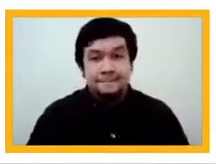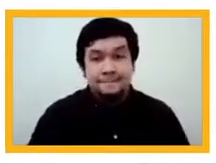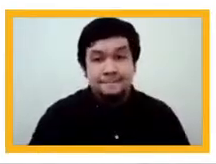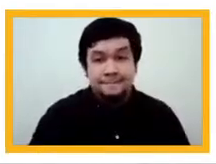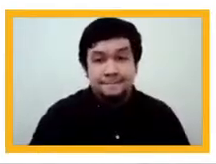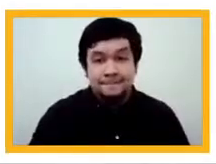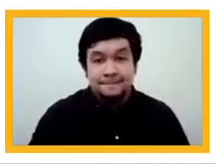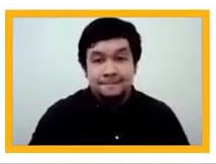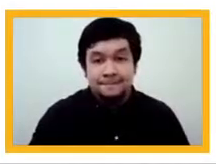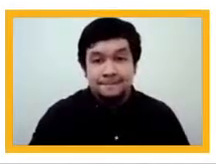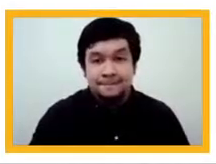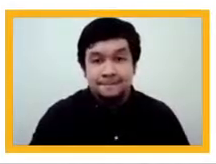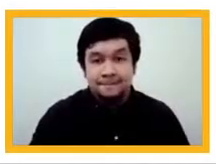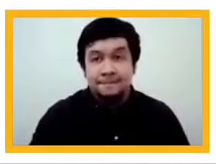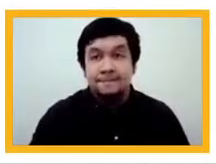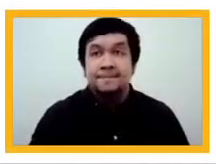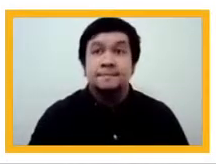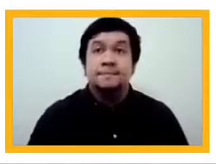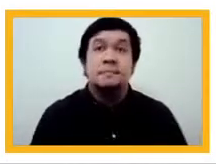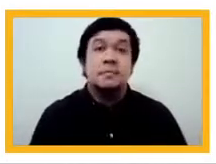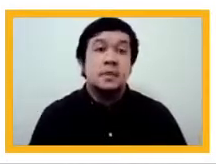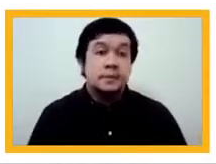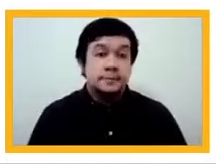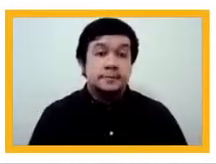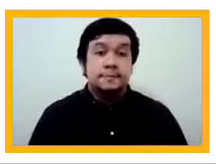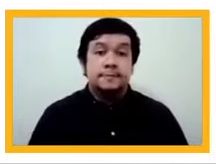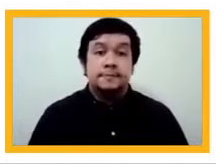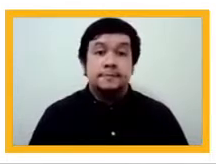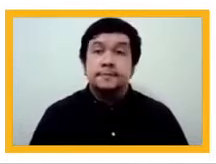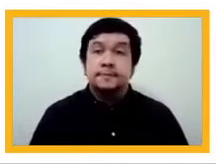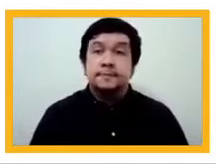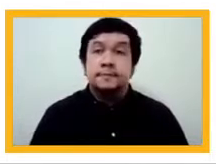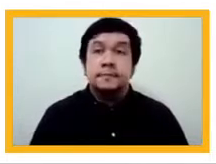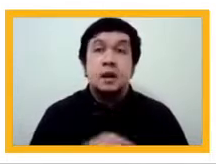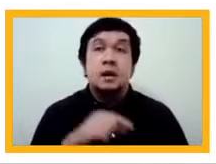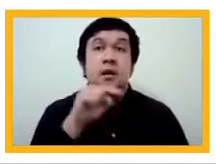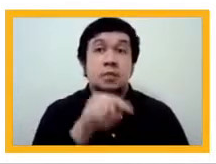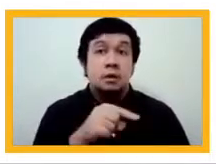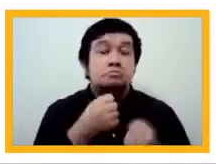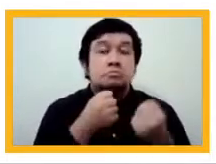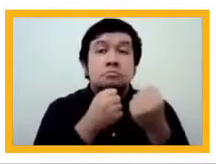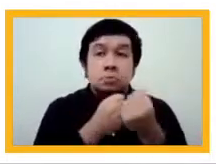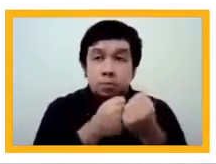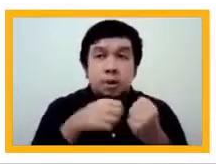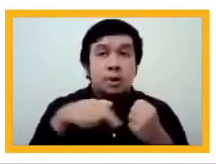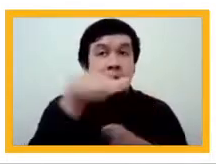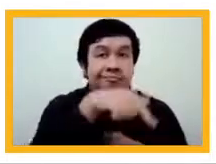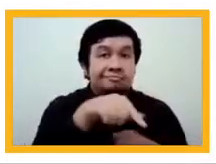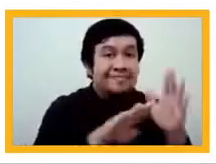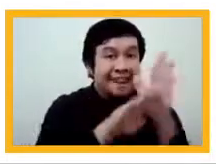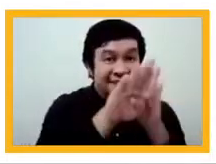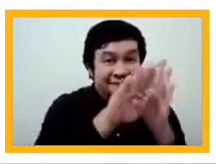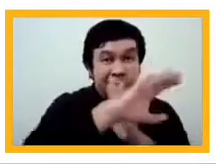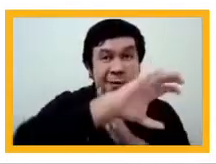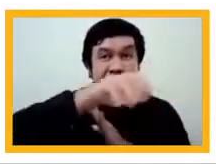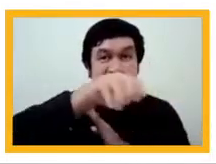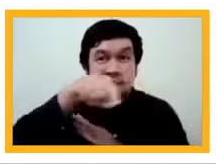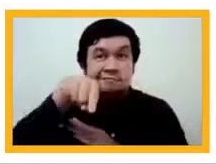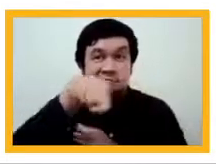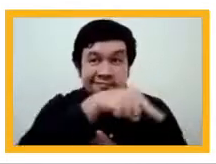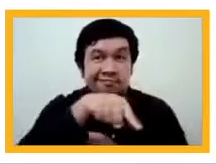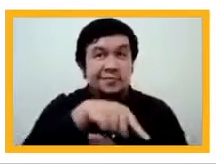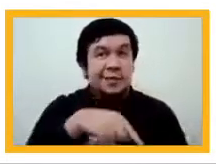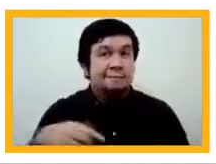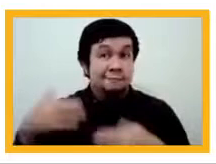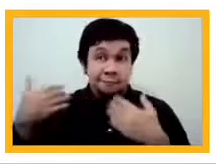I think to support developing country, the developed country can maybe